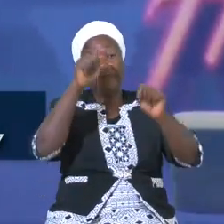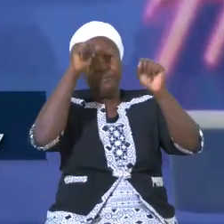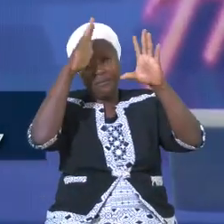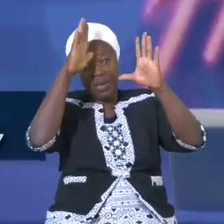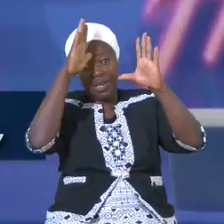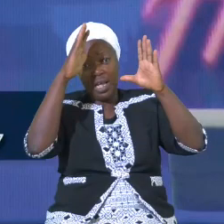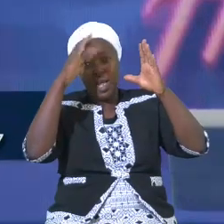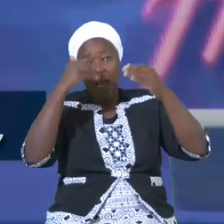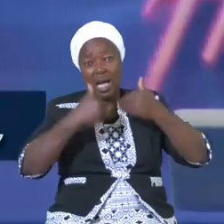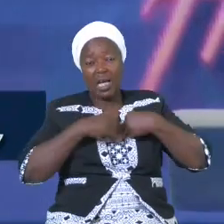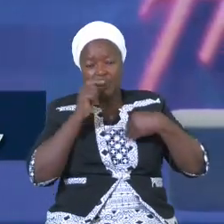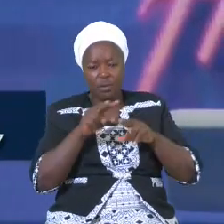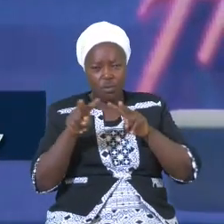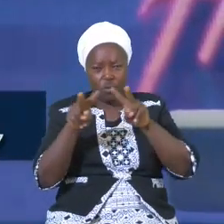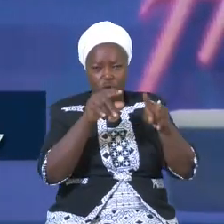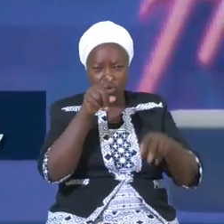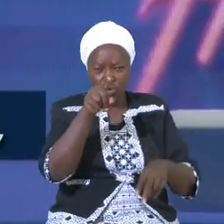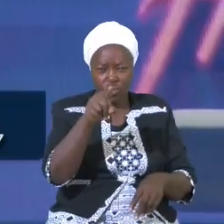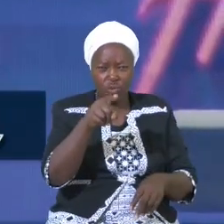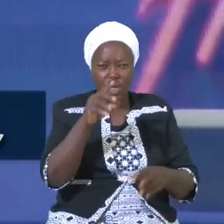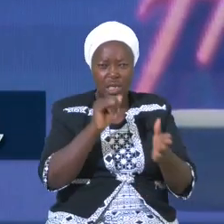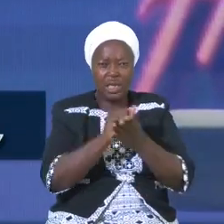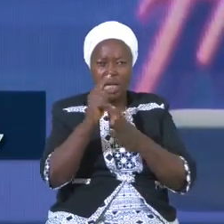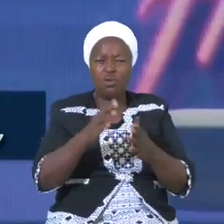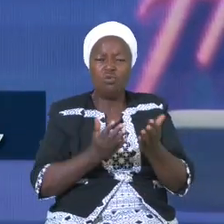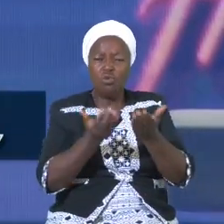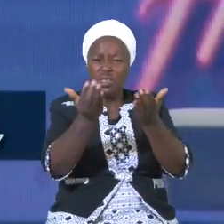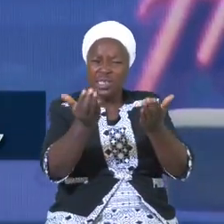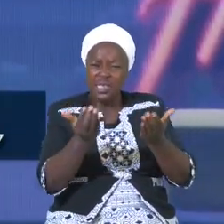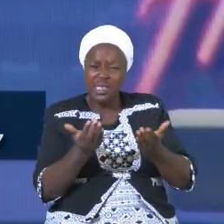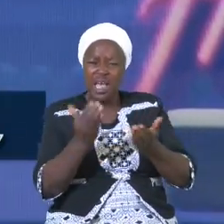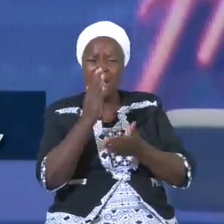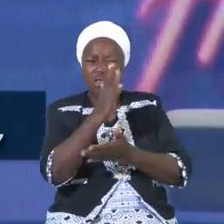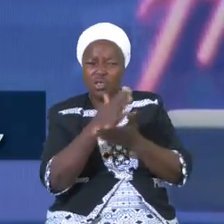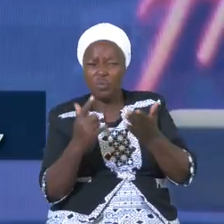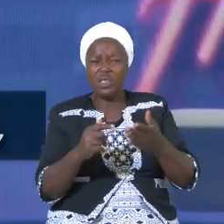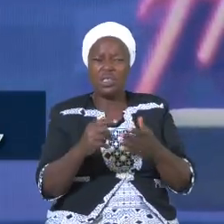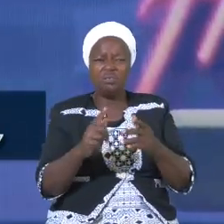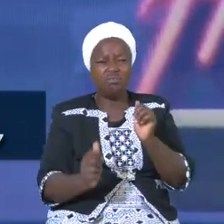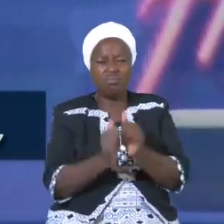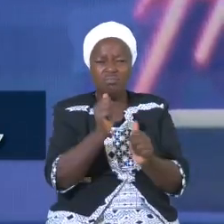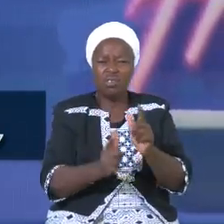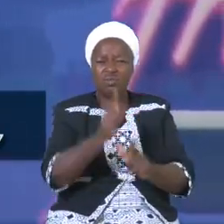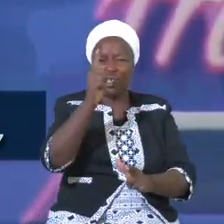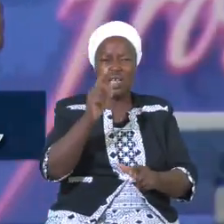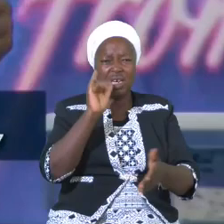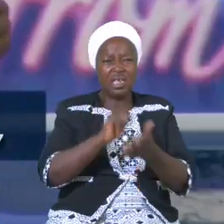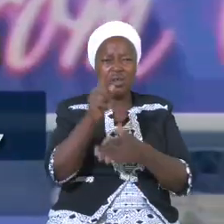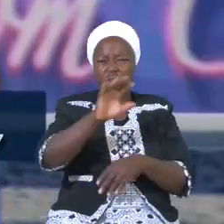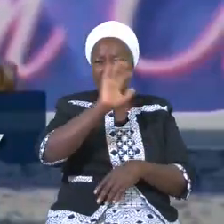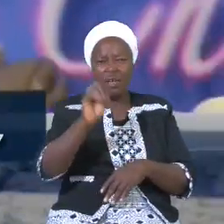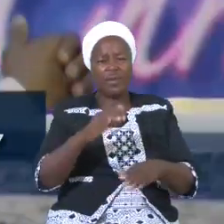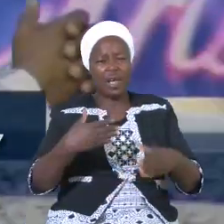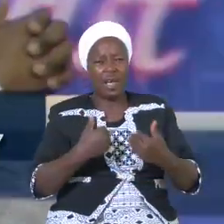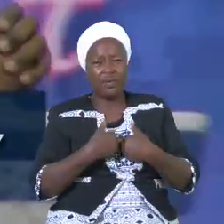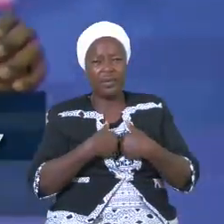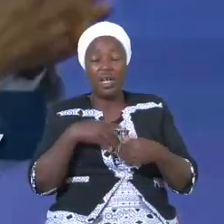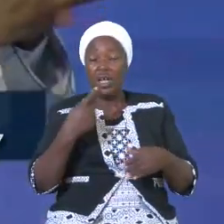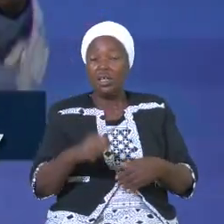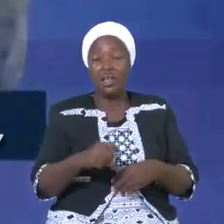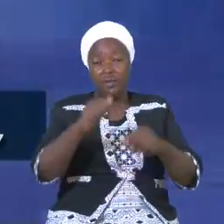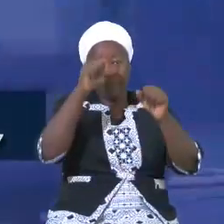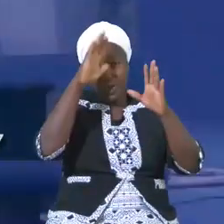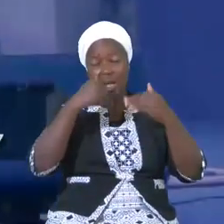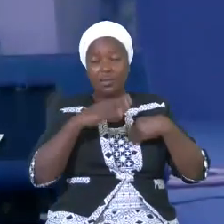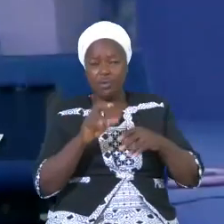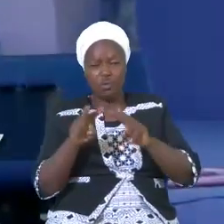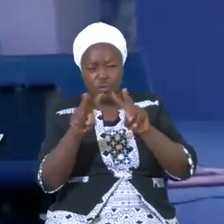watching you that you desire something greater than you ever had the father i've been watching you